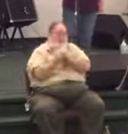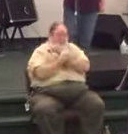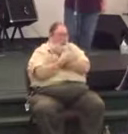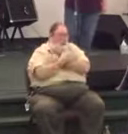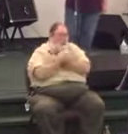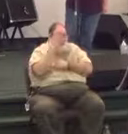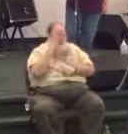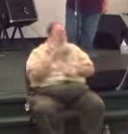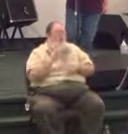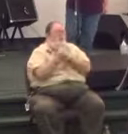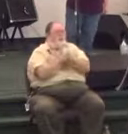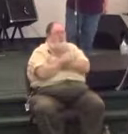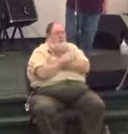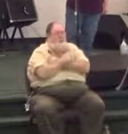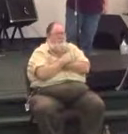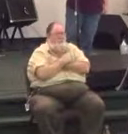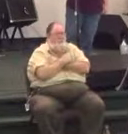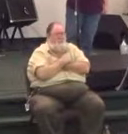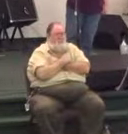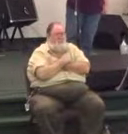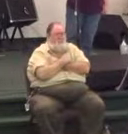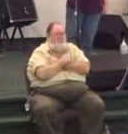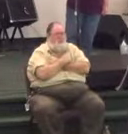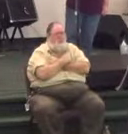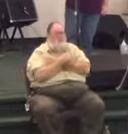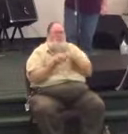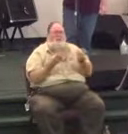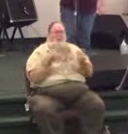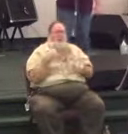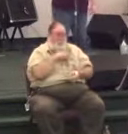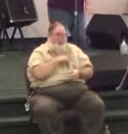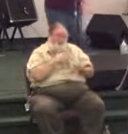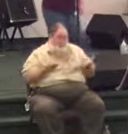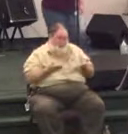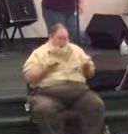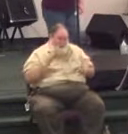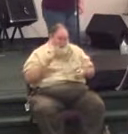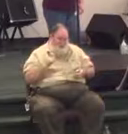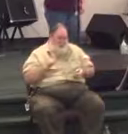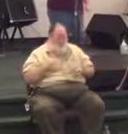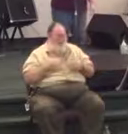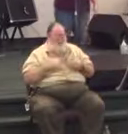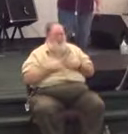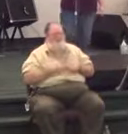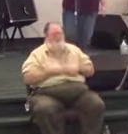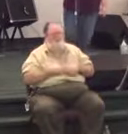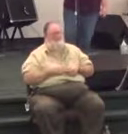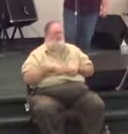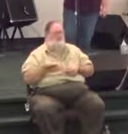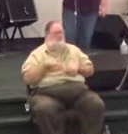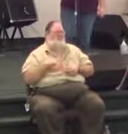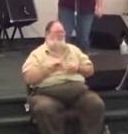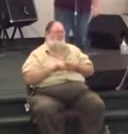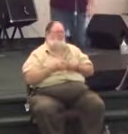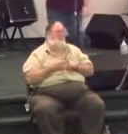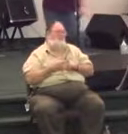God is love. And there are many of us in here that have so-called friends that we think will love us,